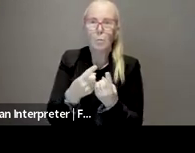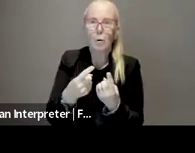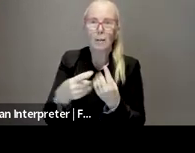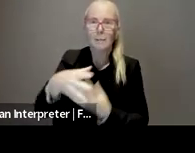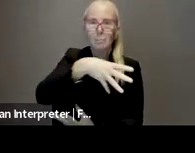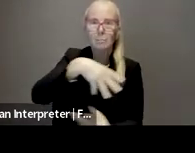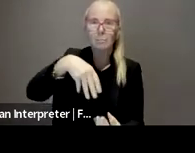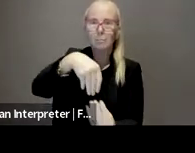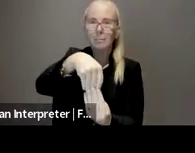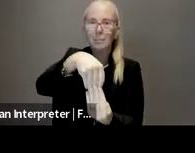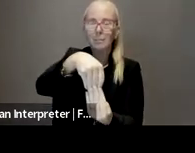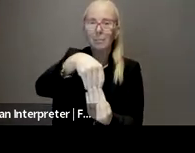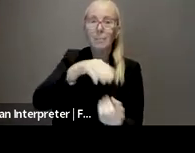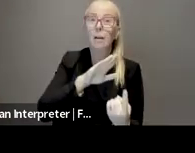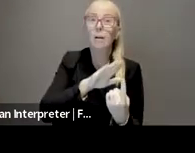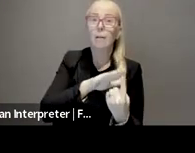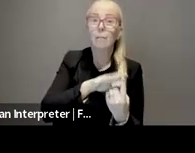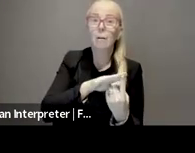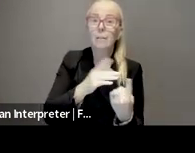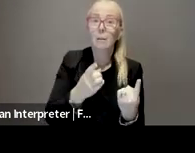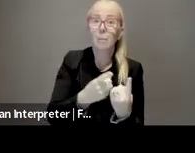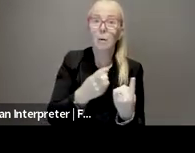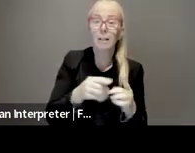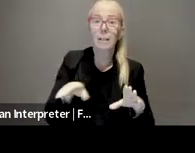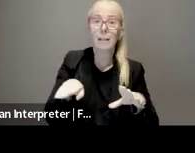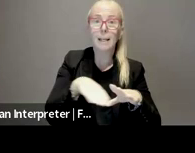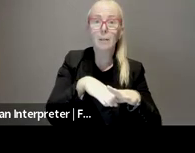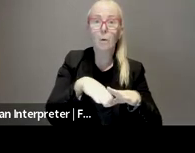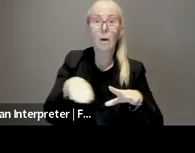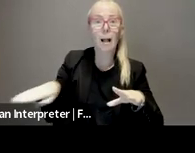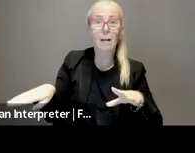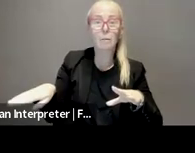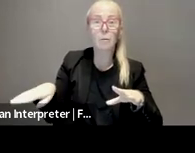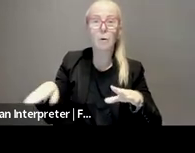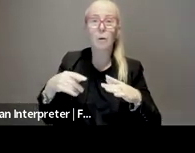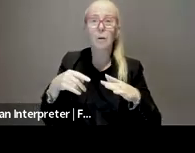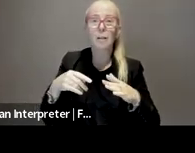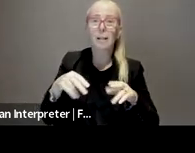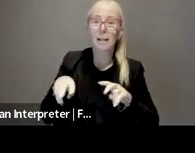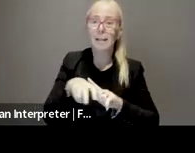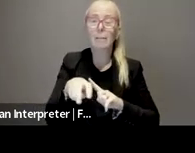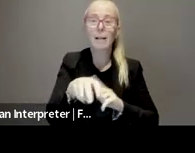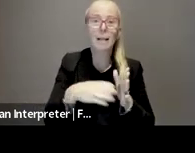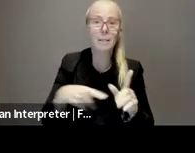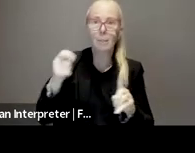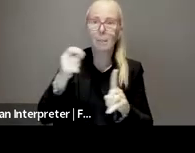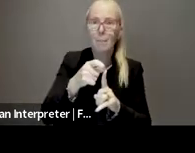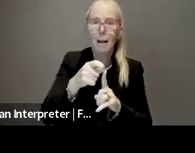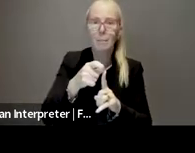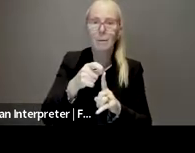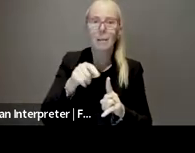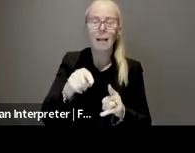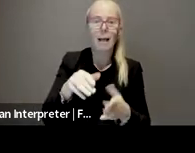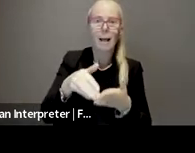an indoor and outdoor navigation app that provides precise localization and crowdsourced maps. The